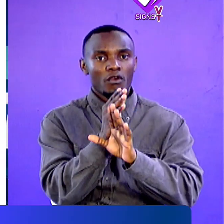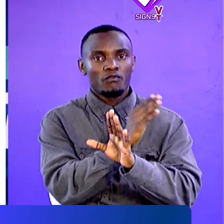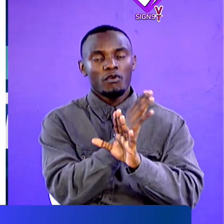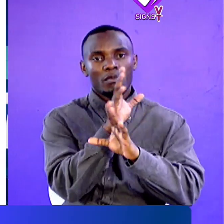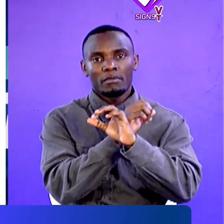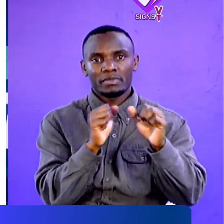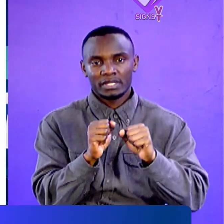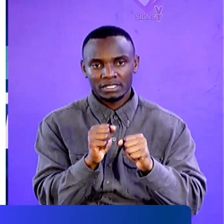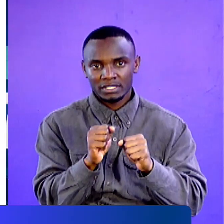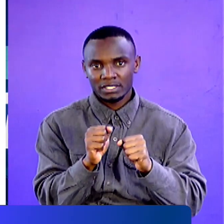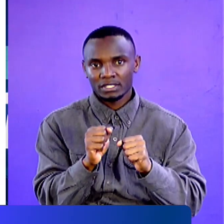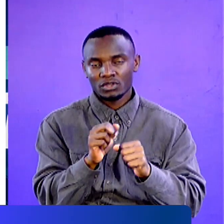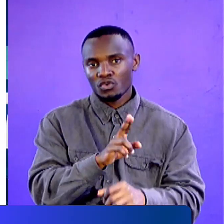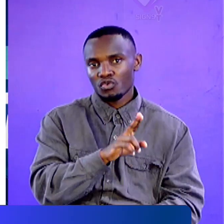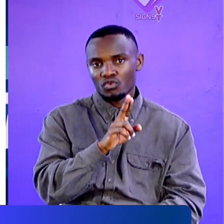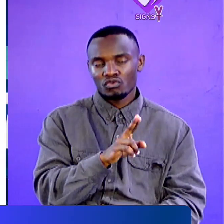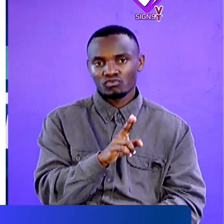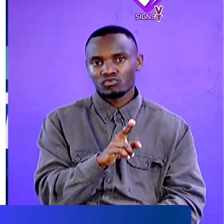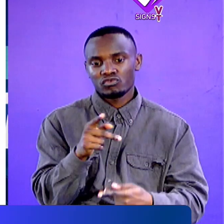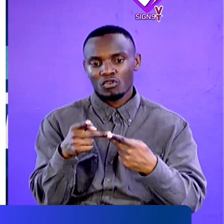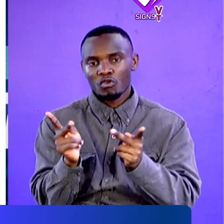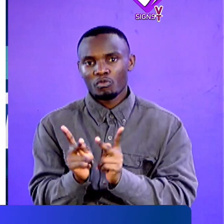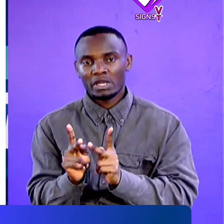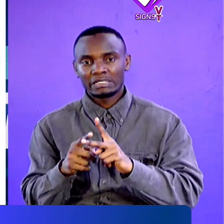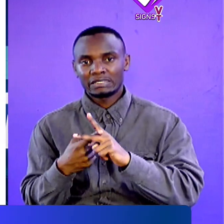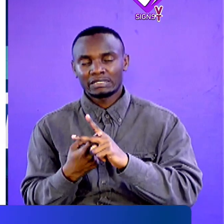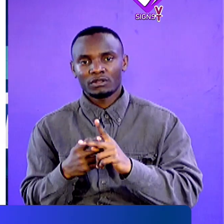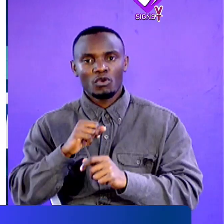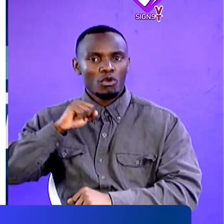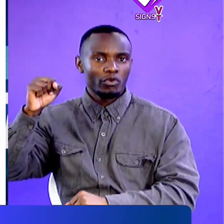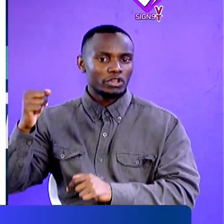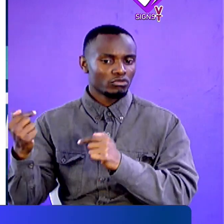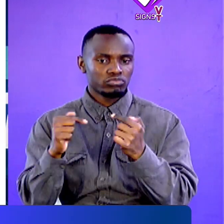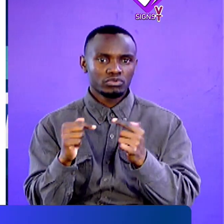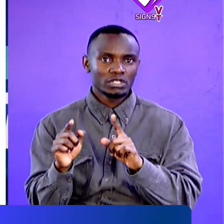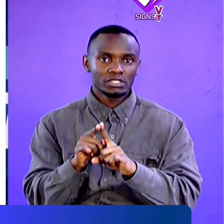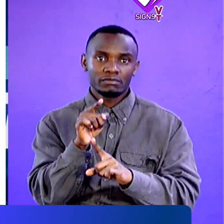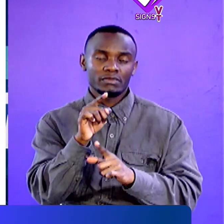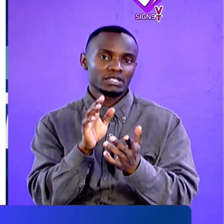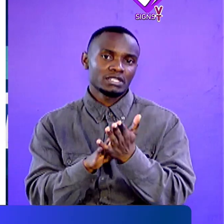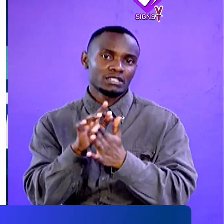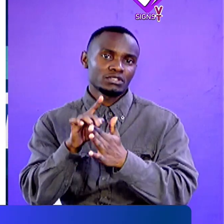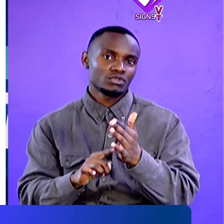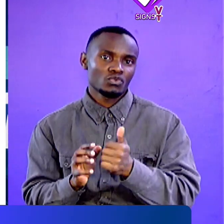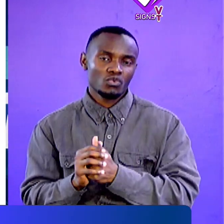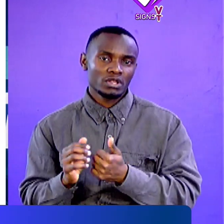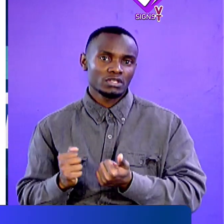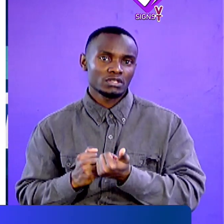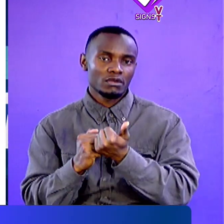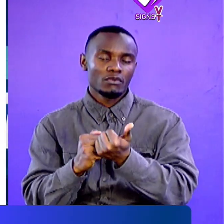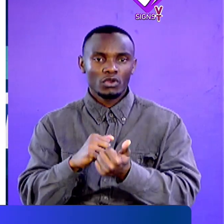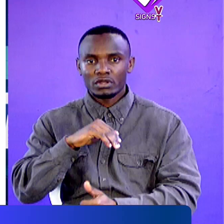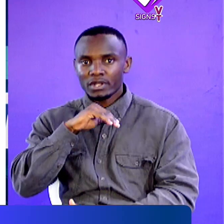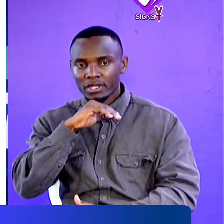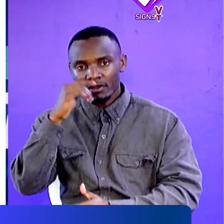Party has ignited a political row after suggesting a conditional endorsement of ODM leader Raila Odinga for the